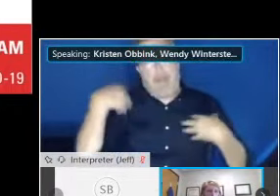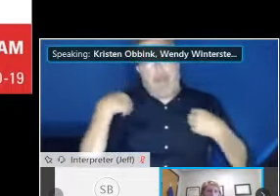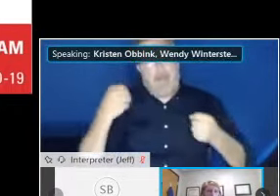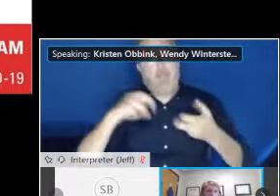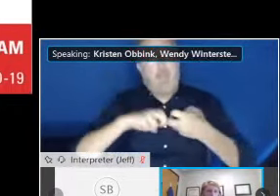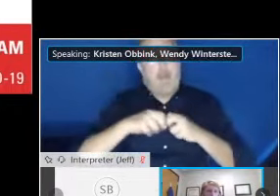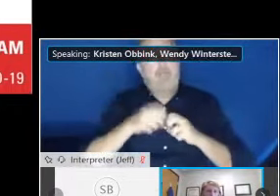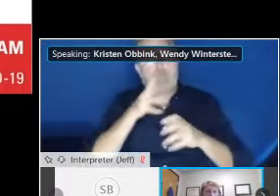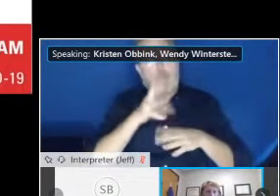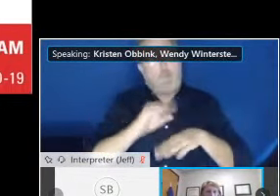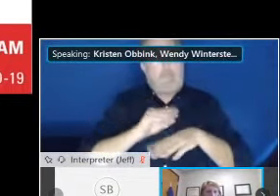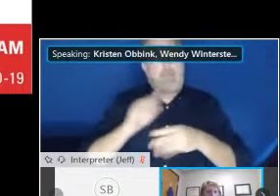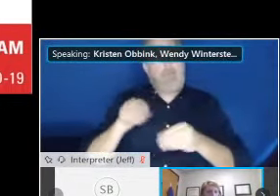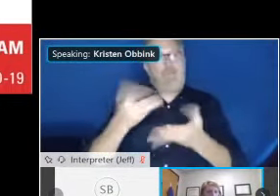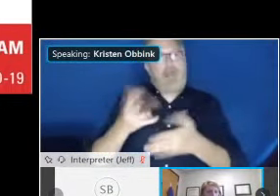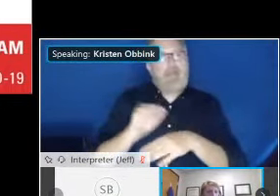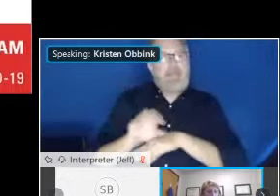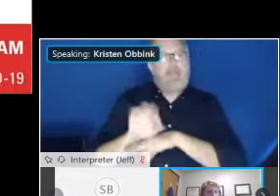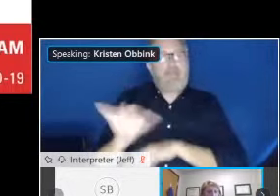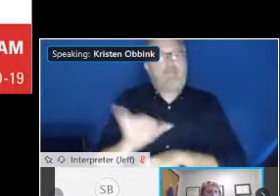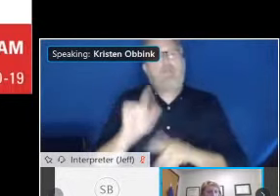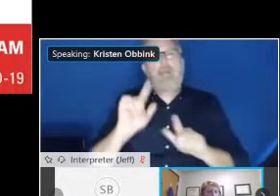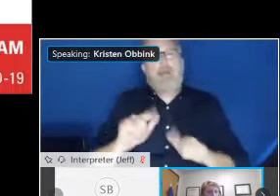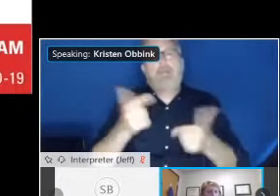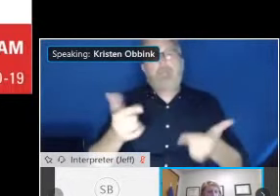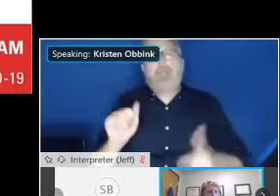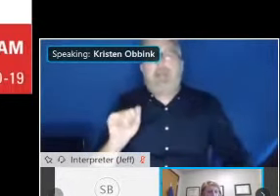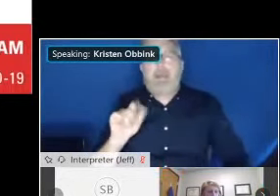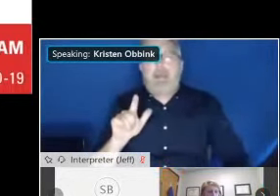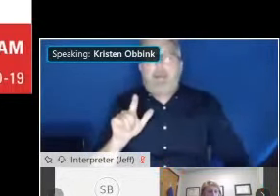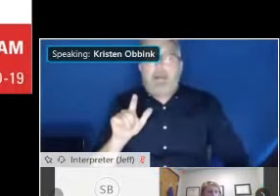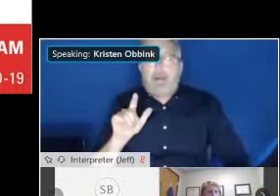more information on some other items.